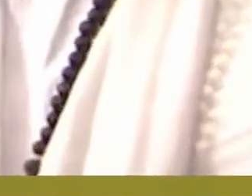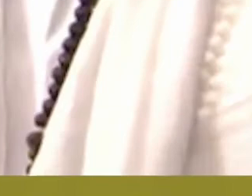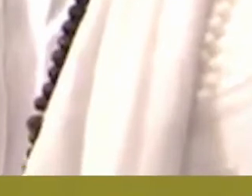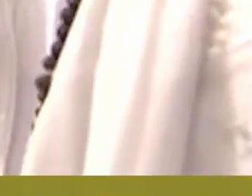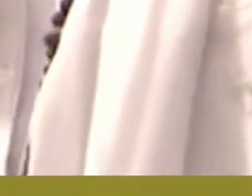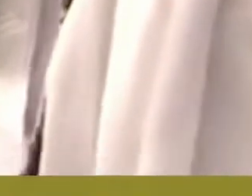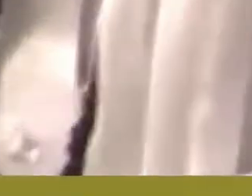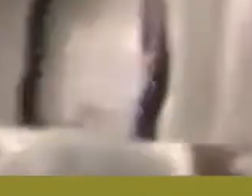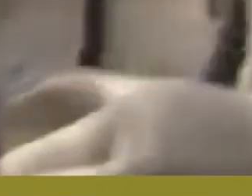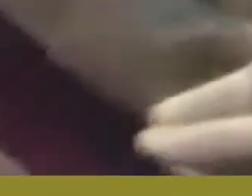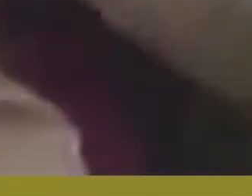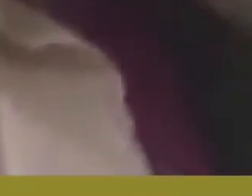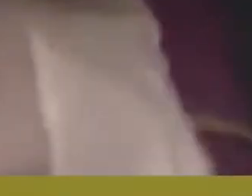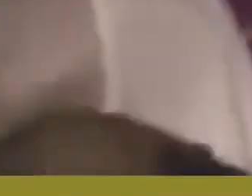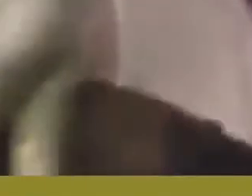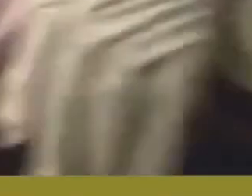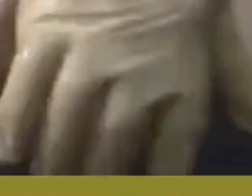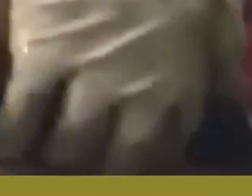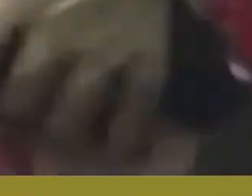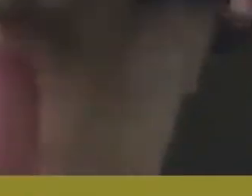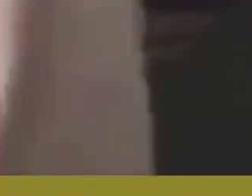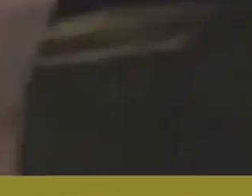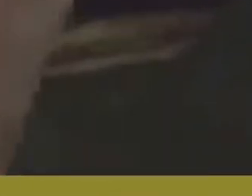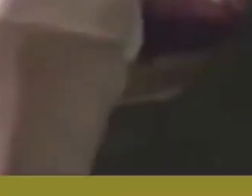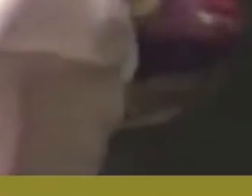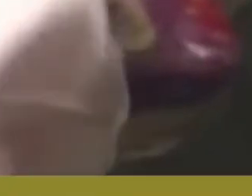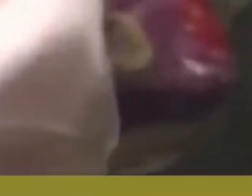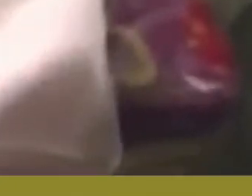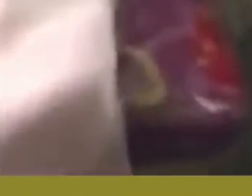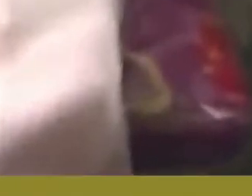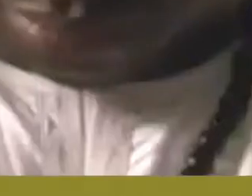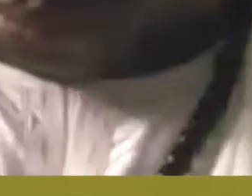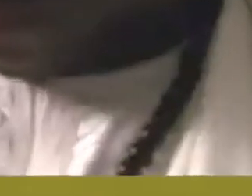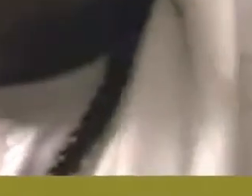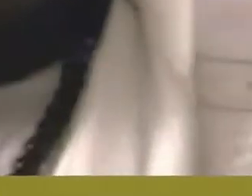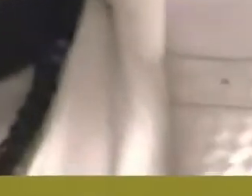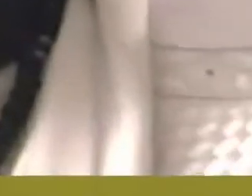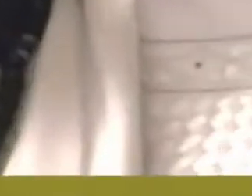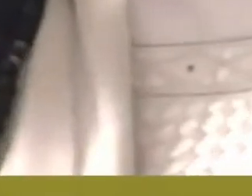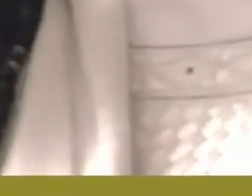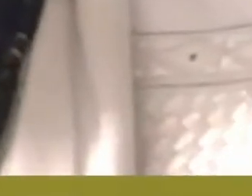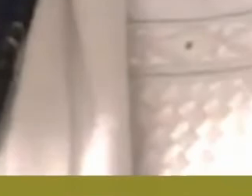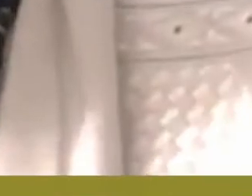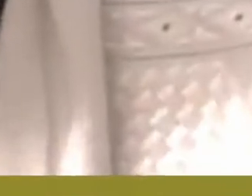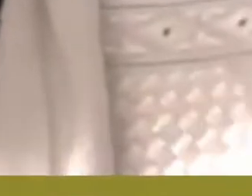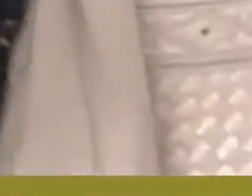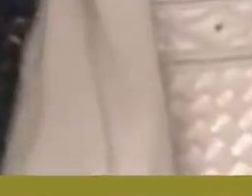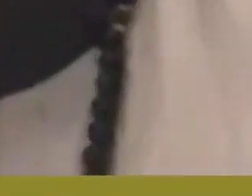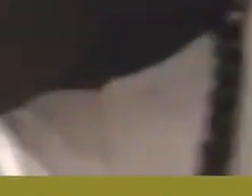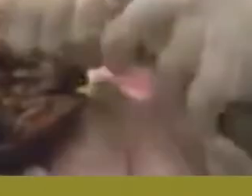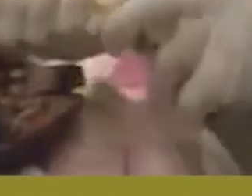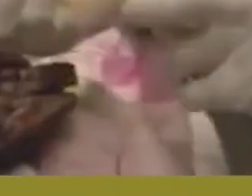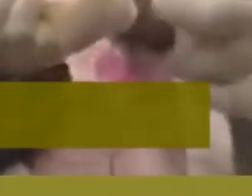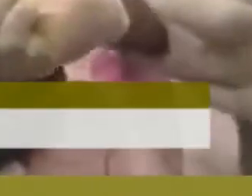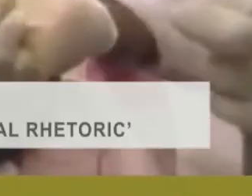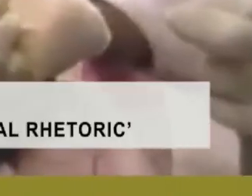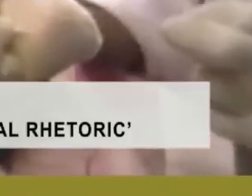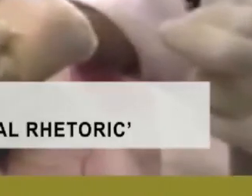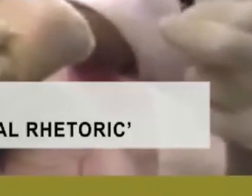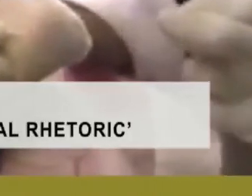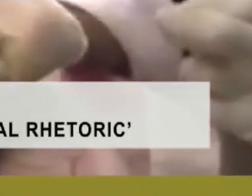The lead HIV and AIDS researcher at MRC said some of the patients had to come back to